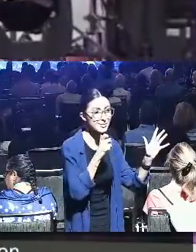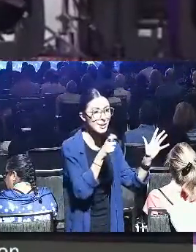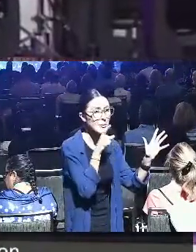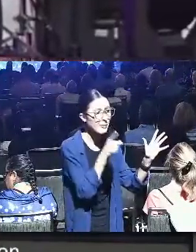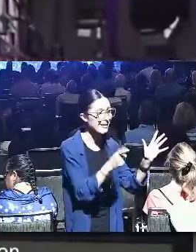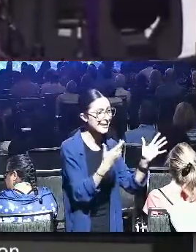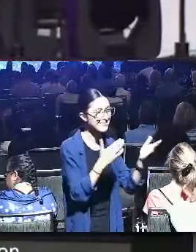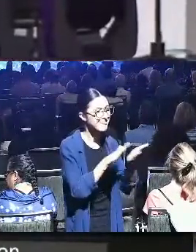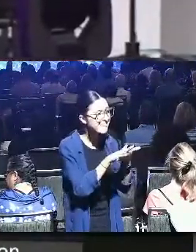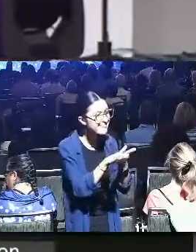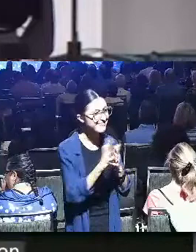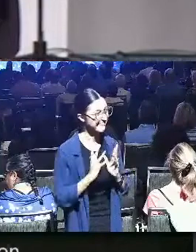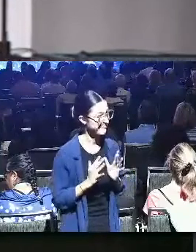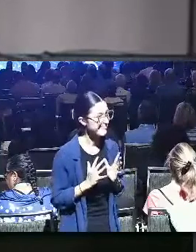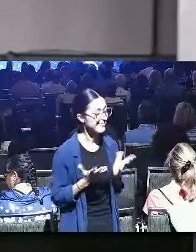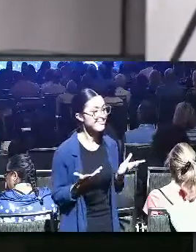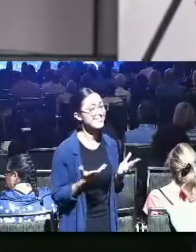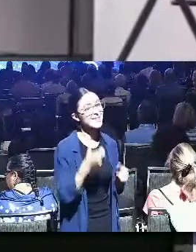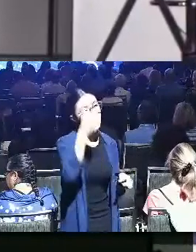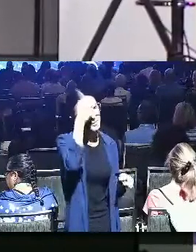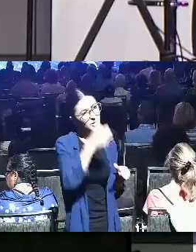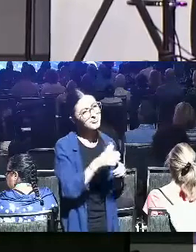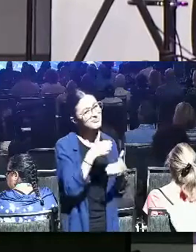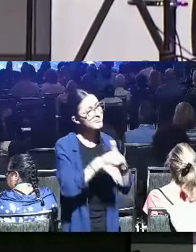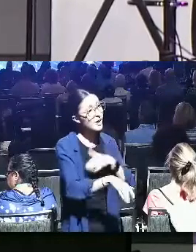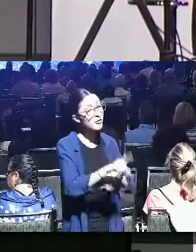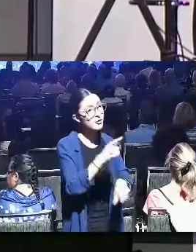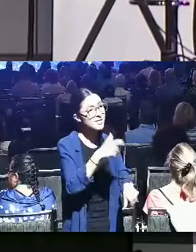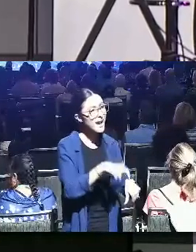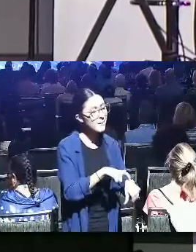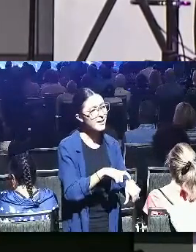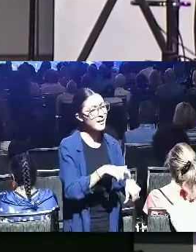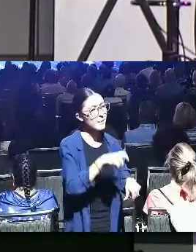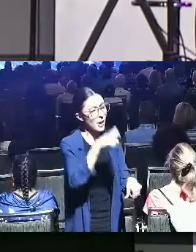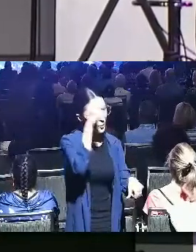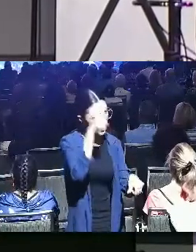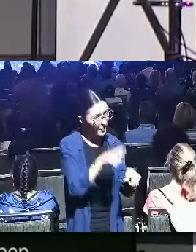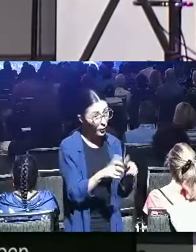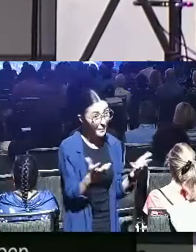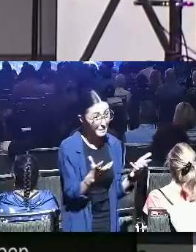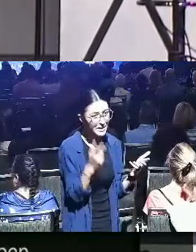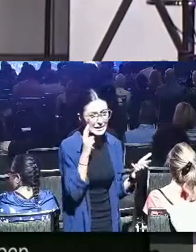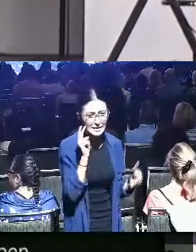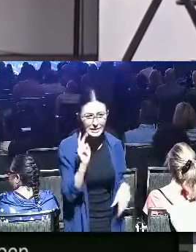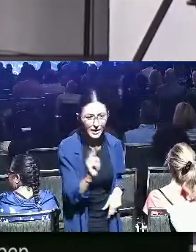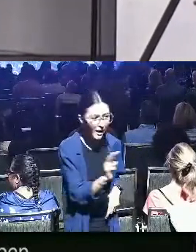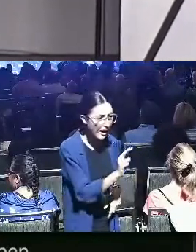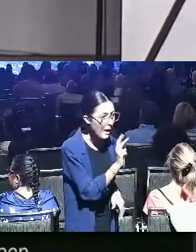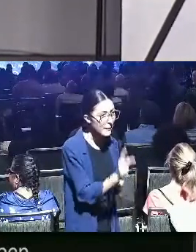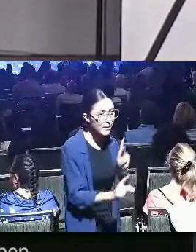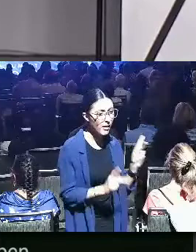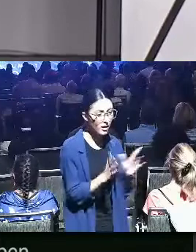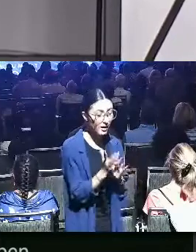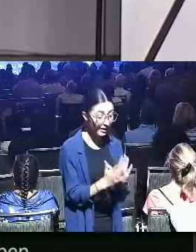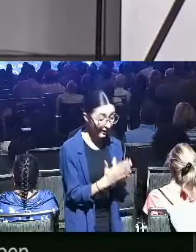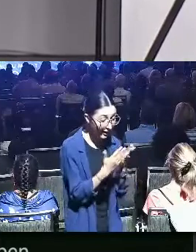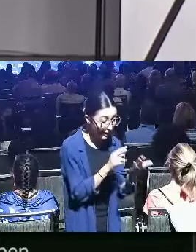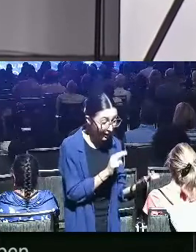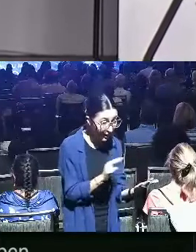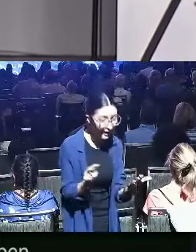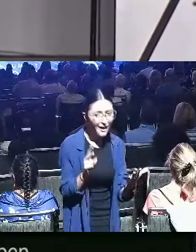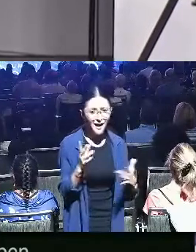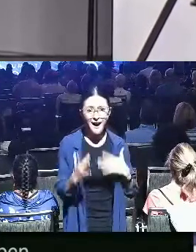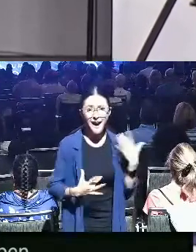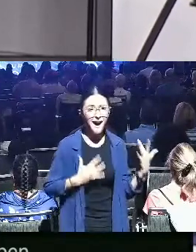I came into the church for the very first time, and I saw open Bibles. I saw people enthusiastic. They announced 3 baptisms, and